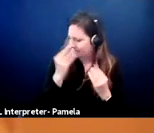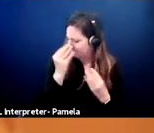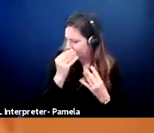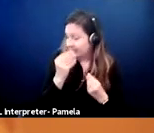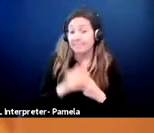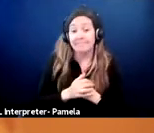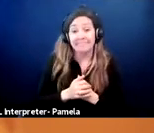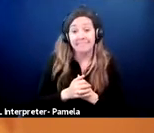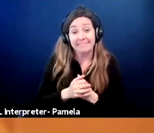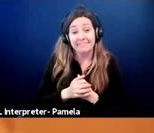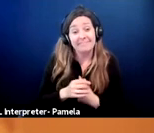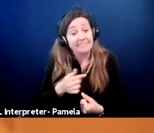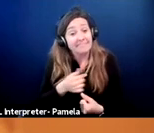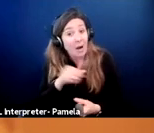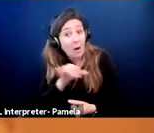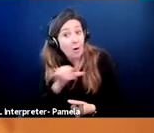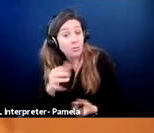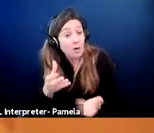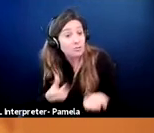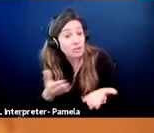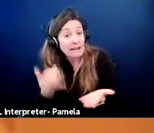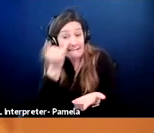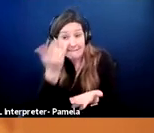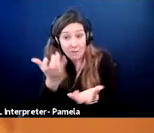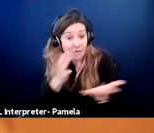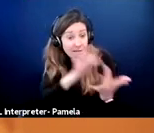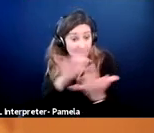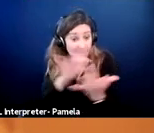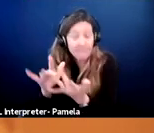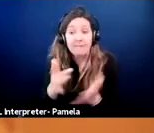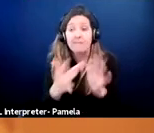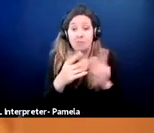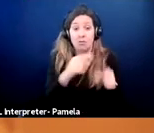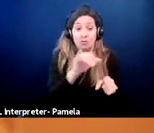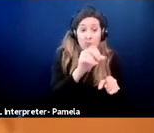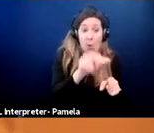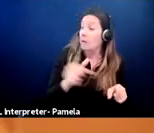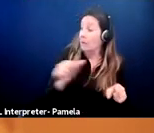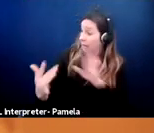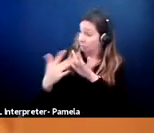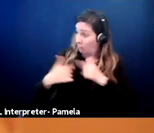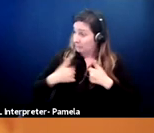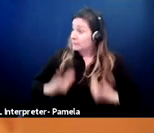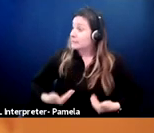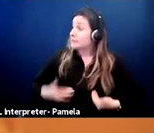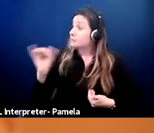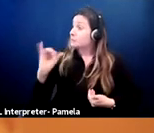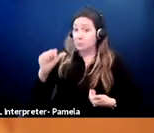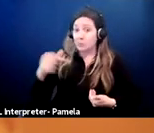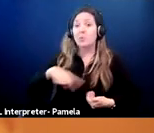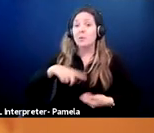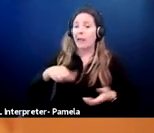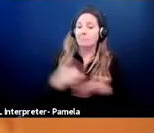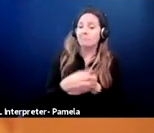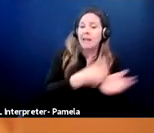also suggest, if you would like to get in contact with either of them, reaching out to Jordan and I is a great first step, because we can make those introductions on your